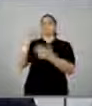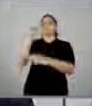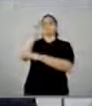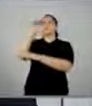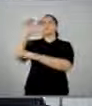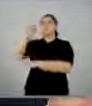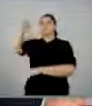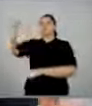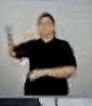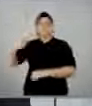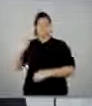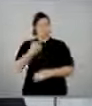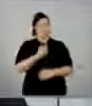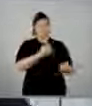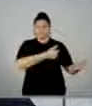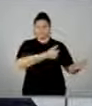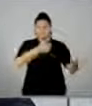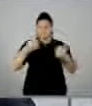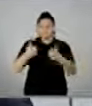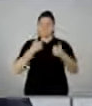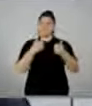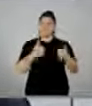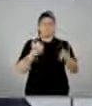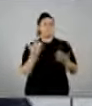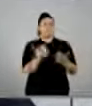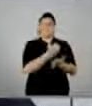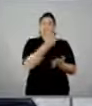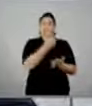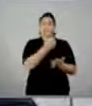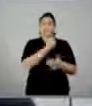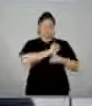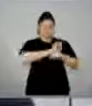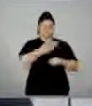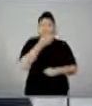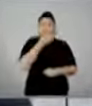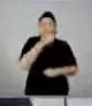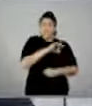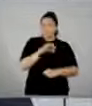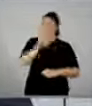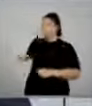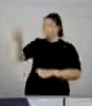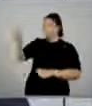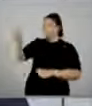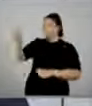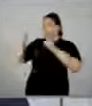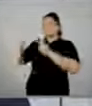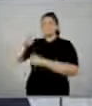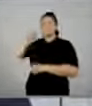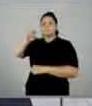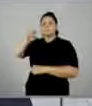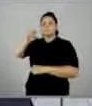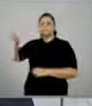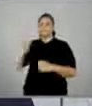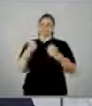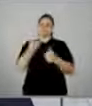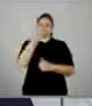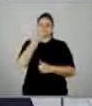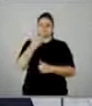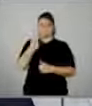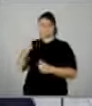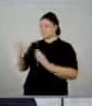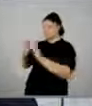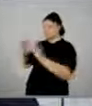created the space. Australians created the space for Professor Skerritt to be able to do the best job that they are capable of doing. And I've got to tell